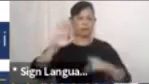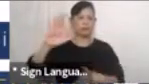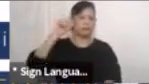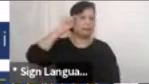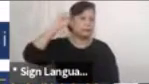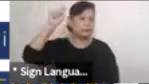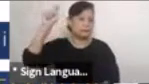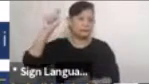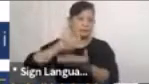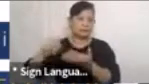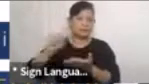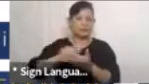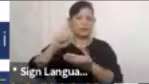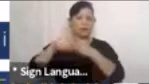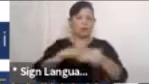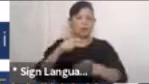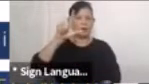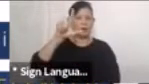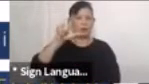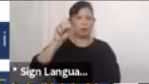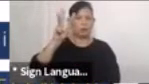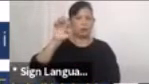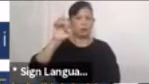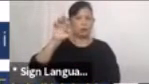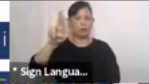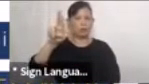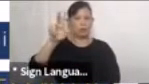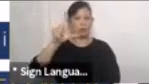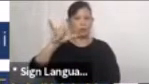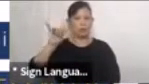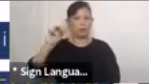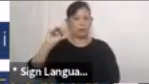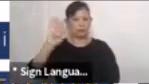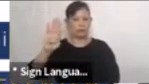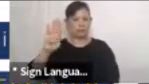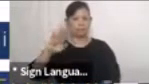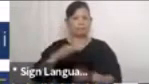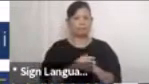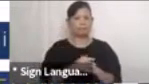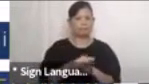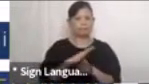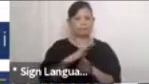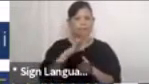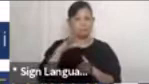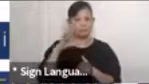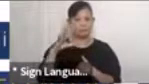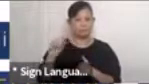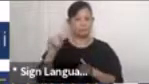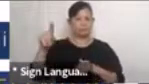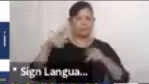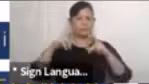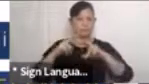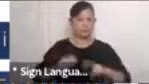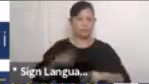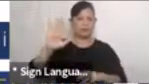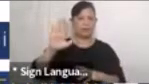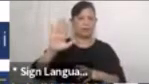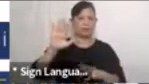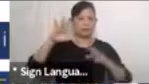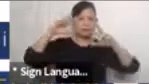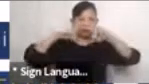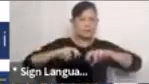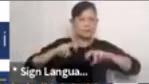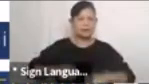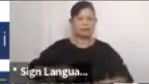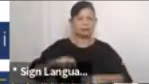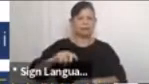limb amputation and coping, which is a primary exploratory study conducted in Kolkata and Mumbai in